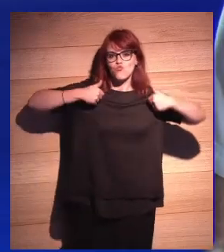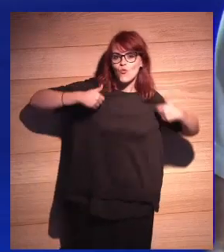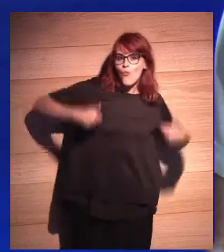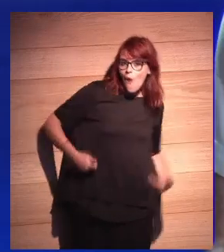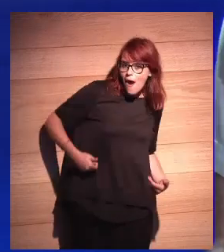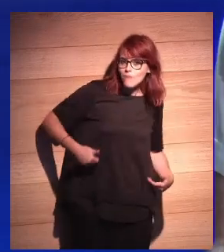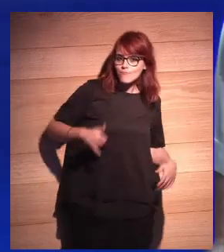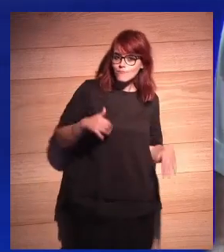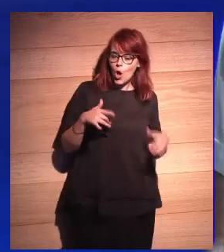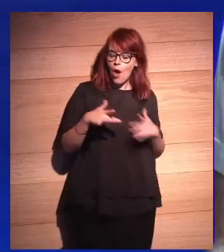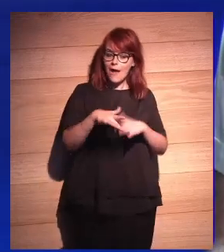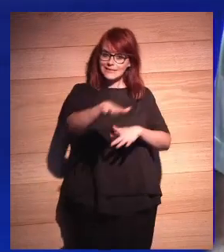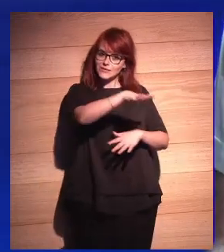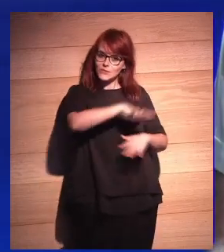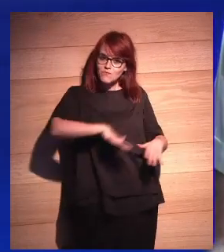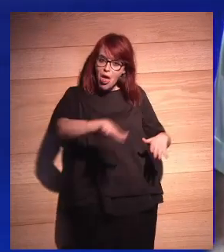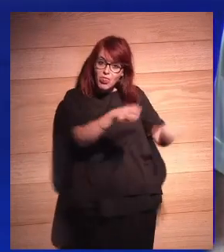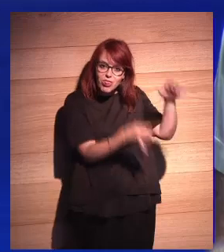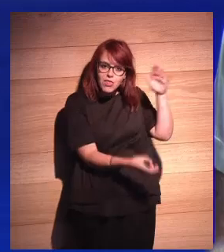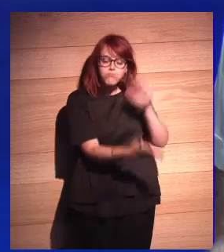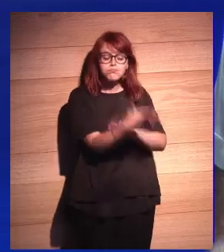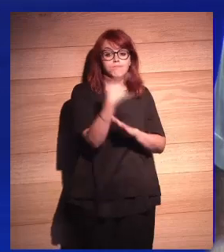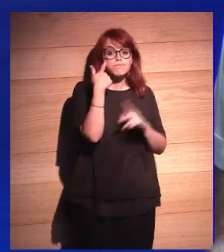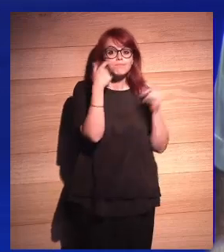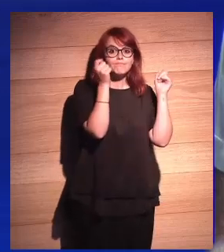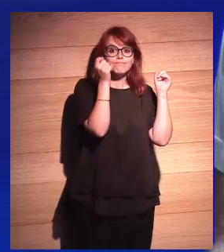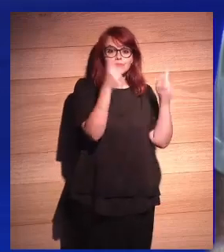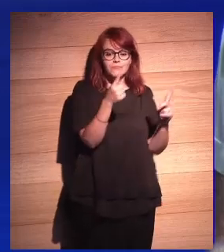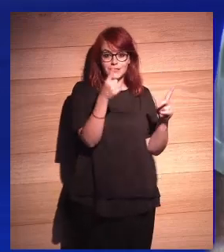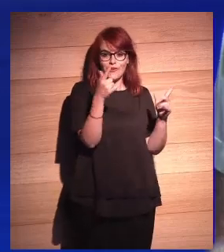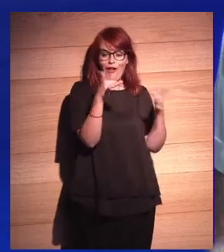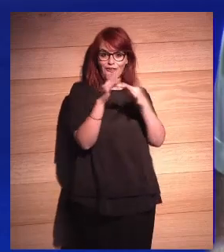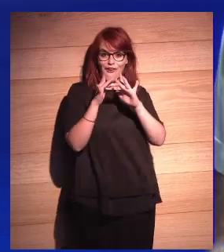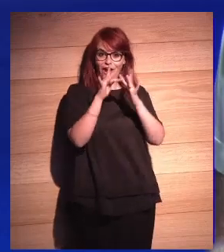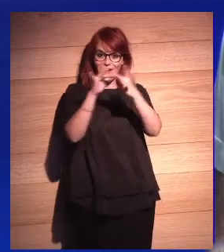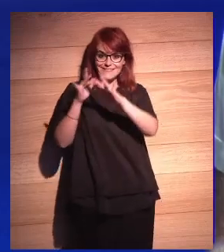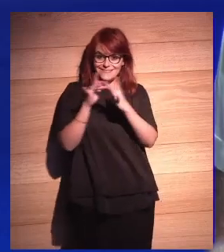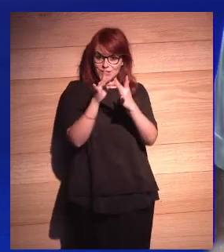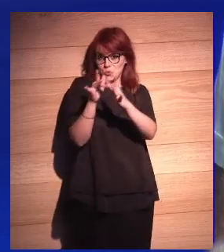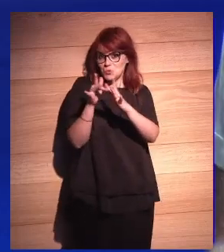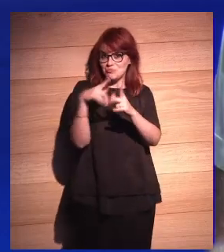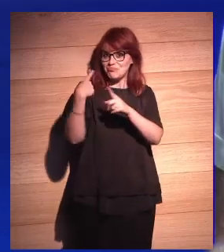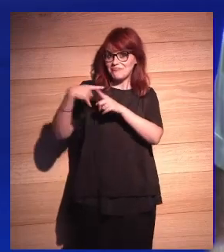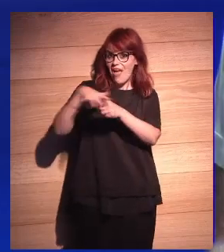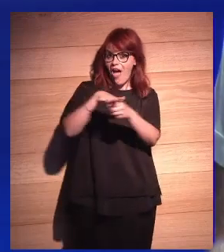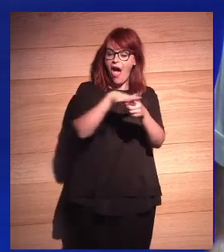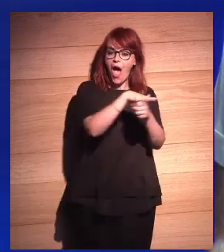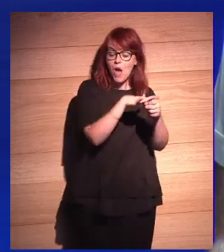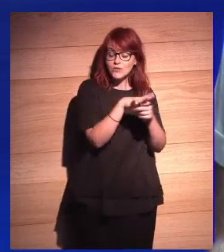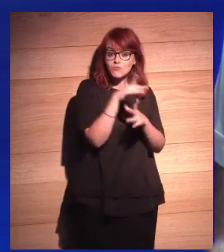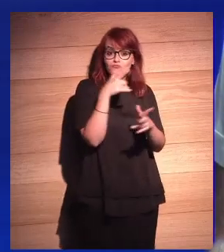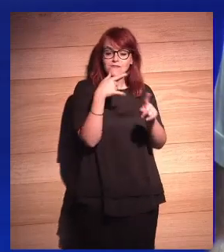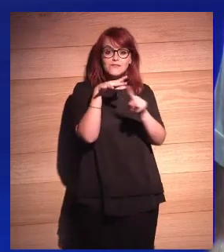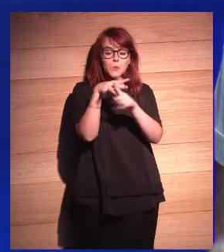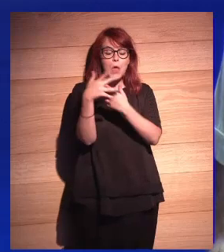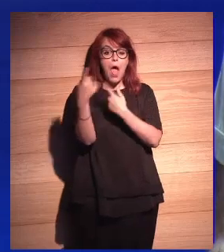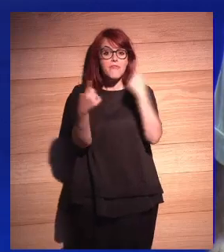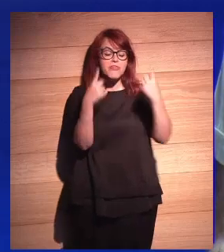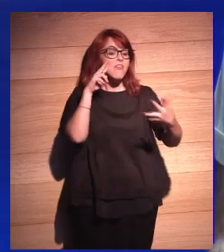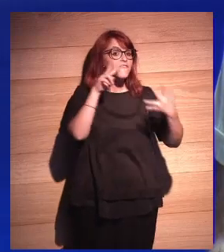the movement, the bodies, the creation of spaces, to find the connections among